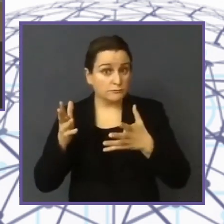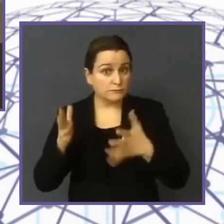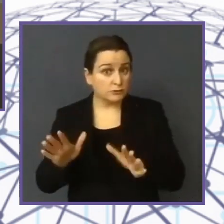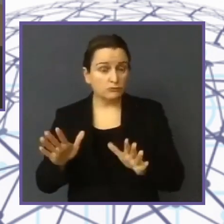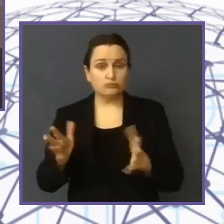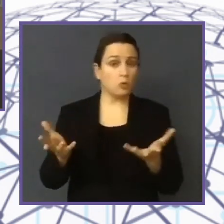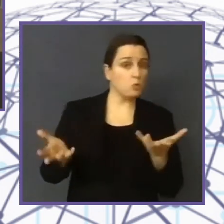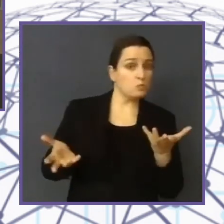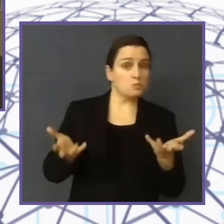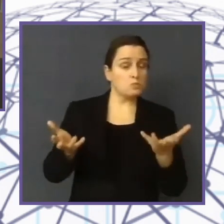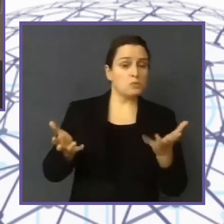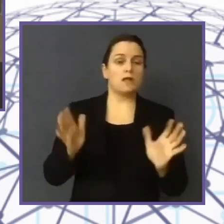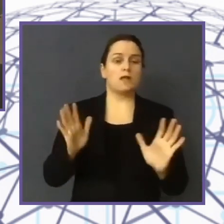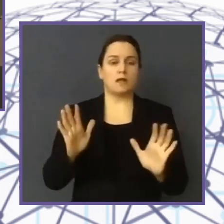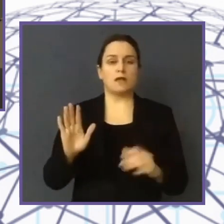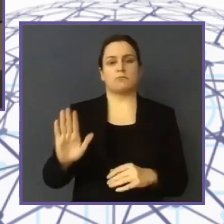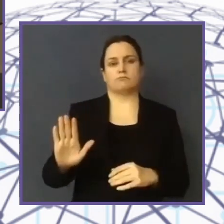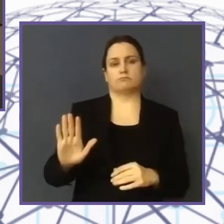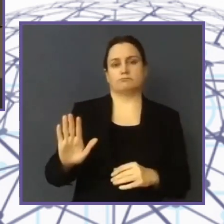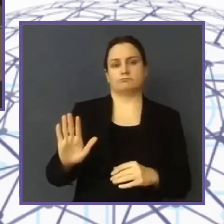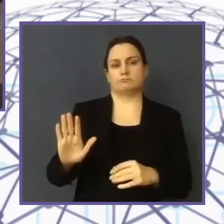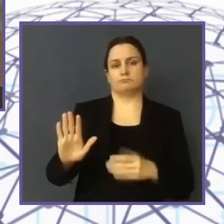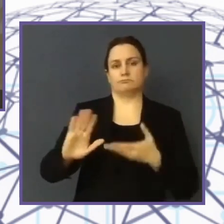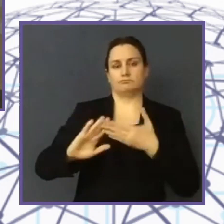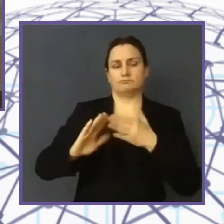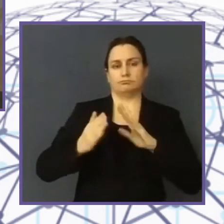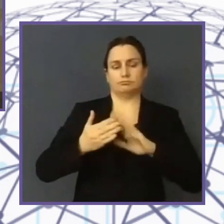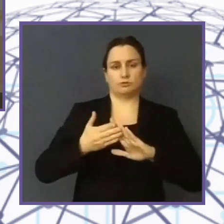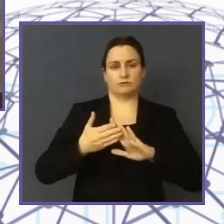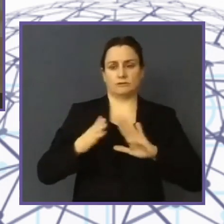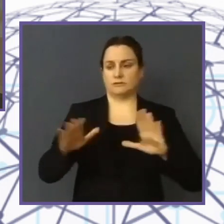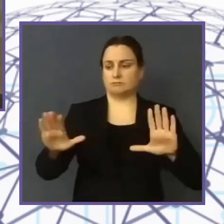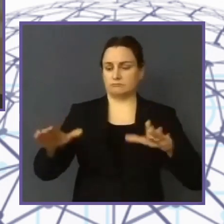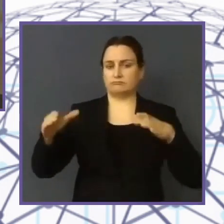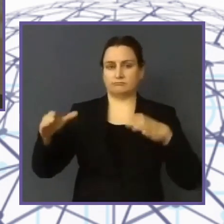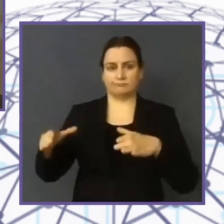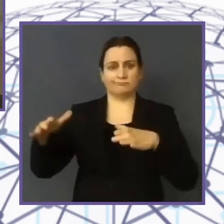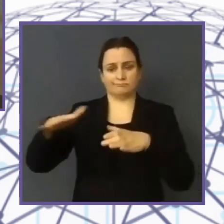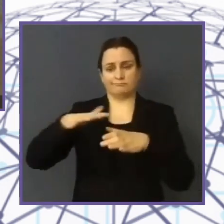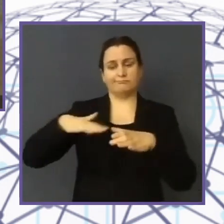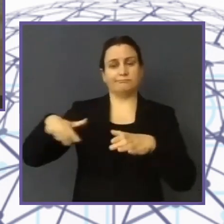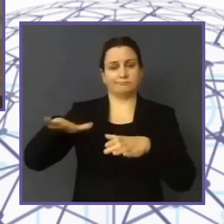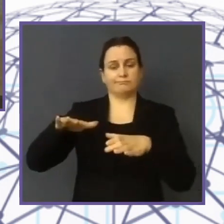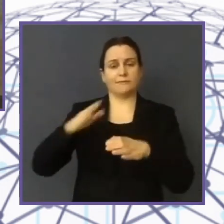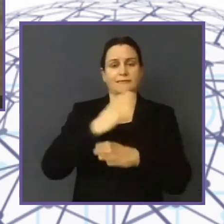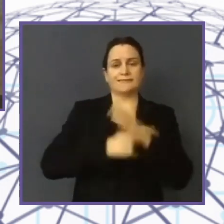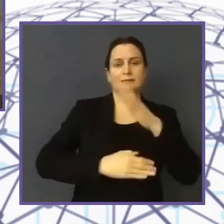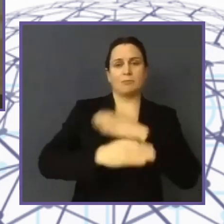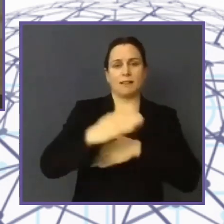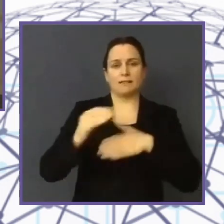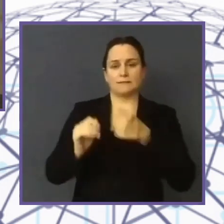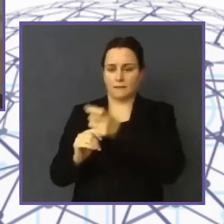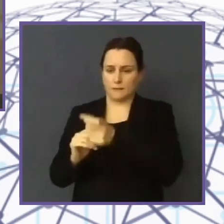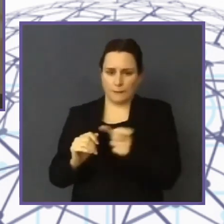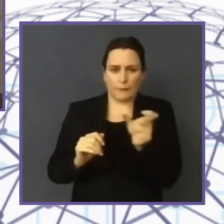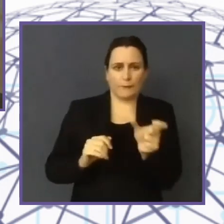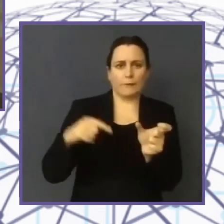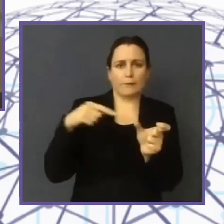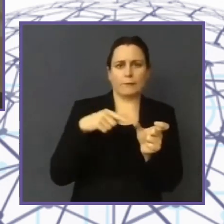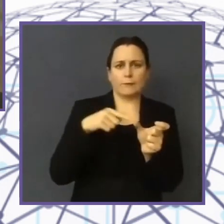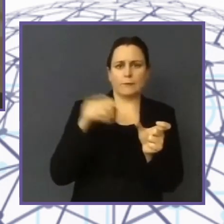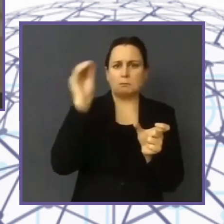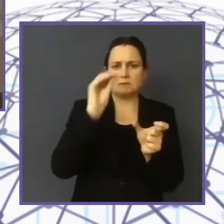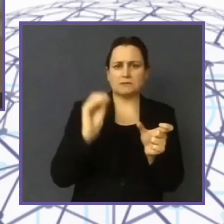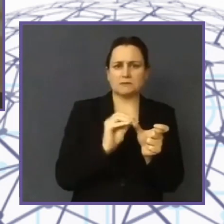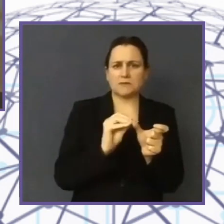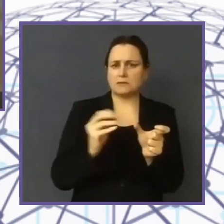population percentage is currently from the last census data. So really lots of information. I would